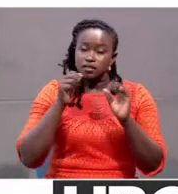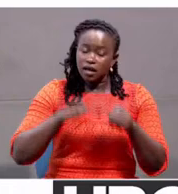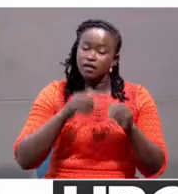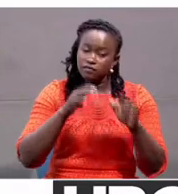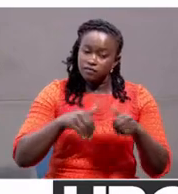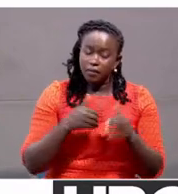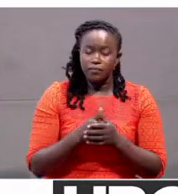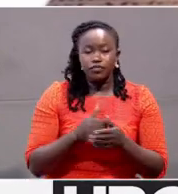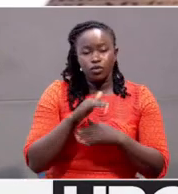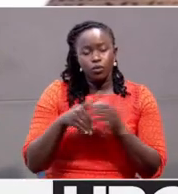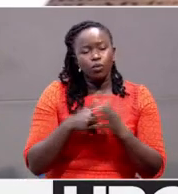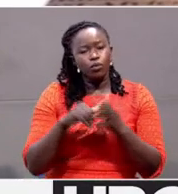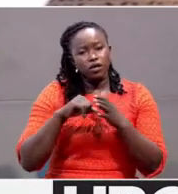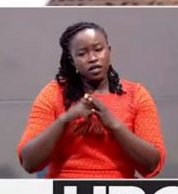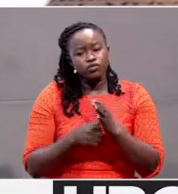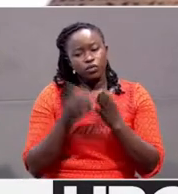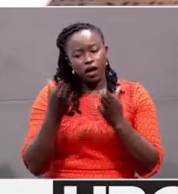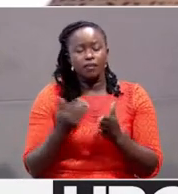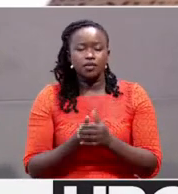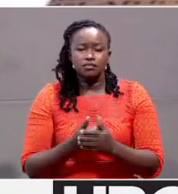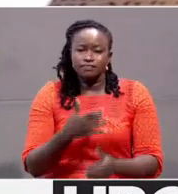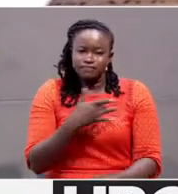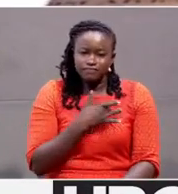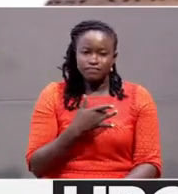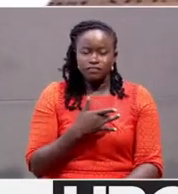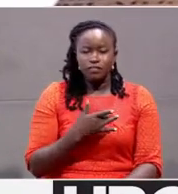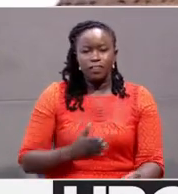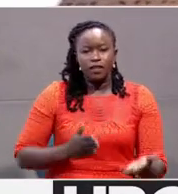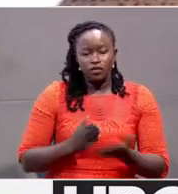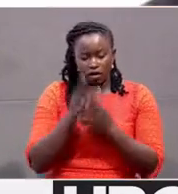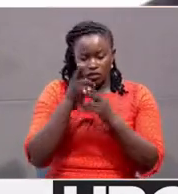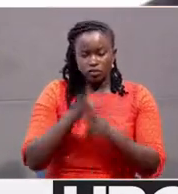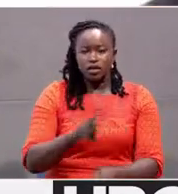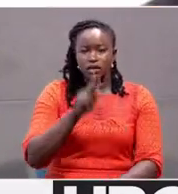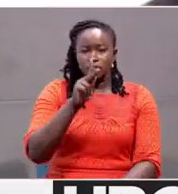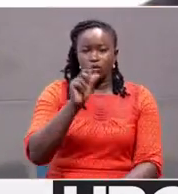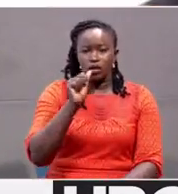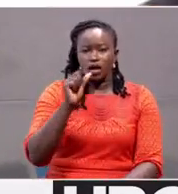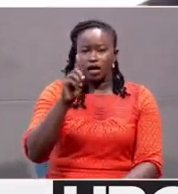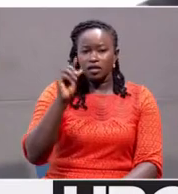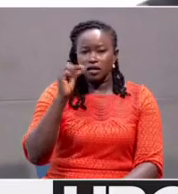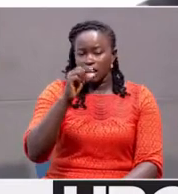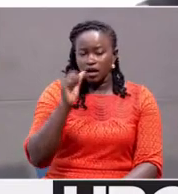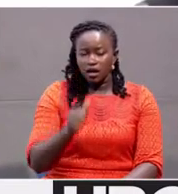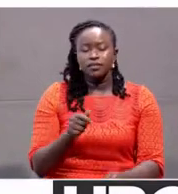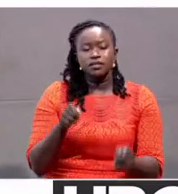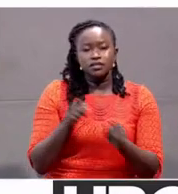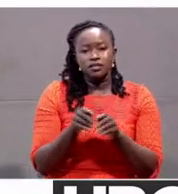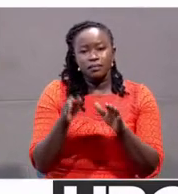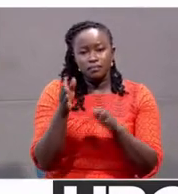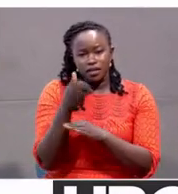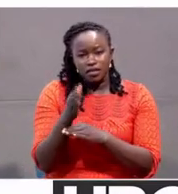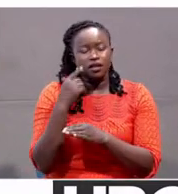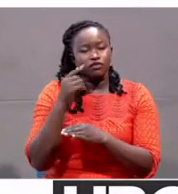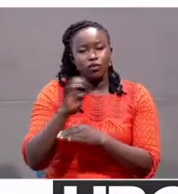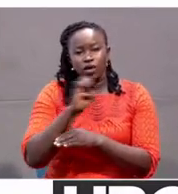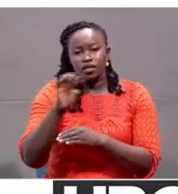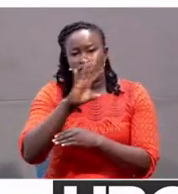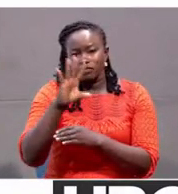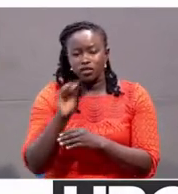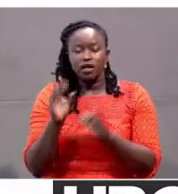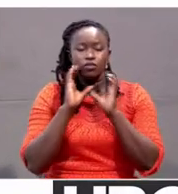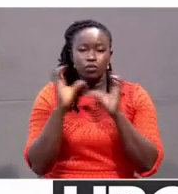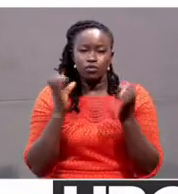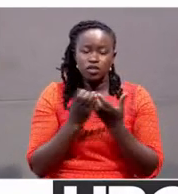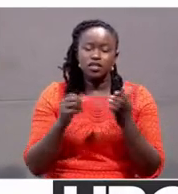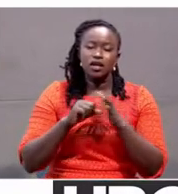concerns and appeals caught the attention of Right Honorable Kadaga, who is also the Minister for East African